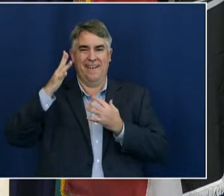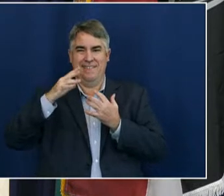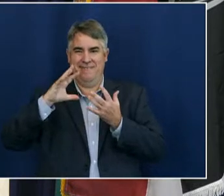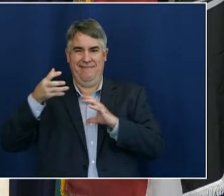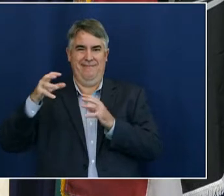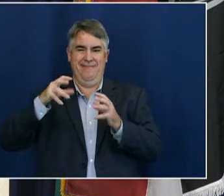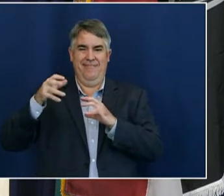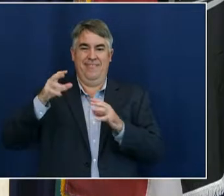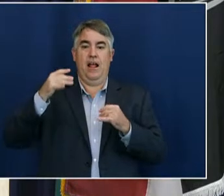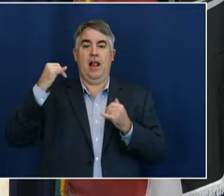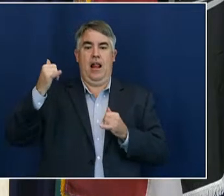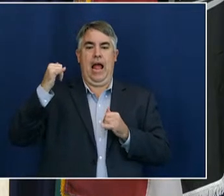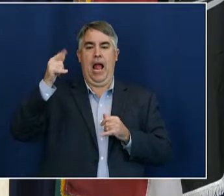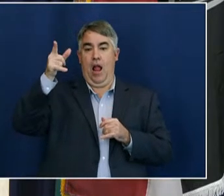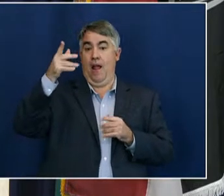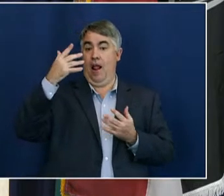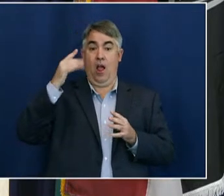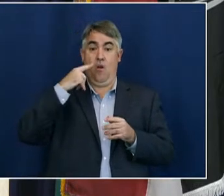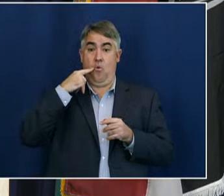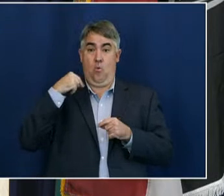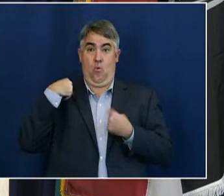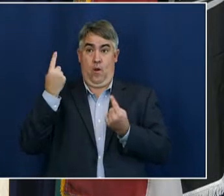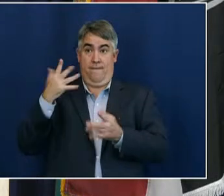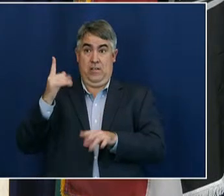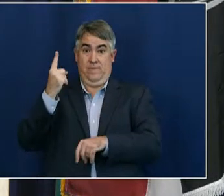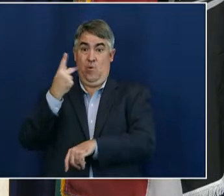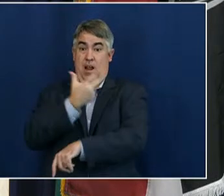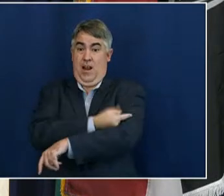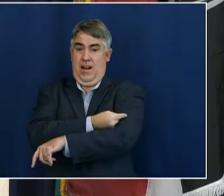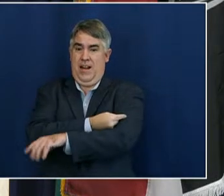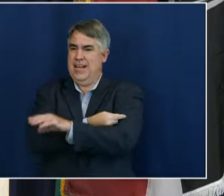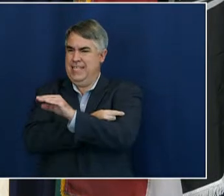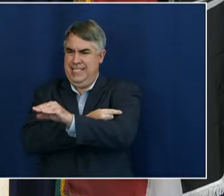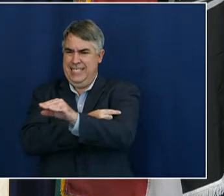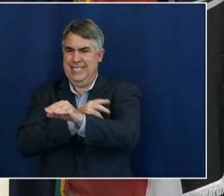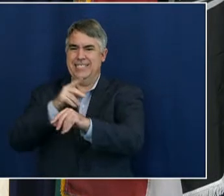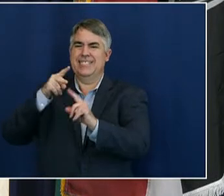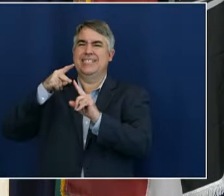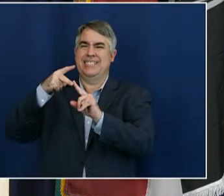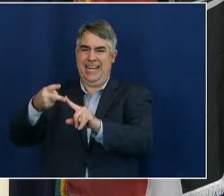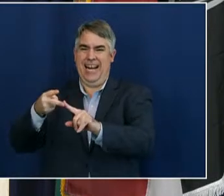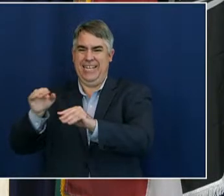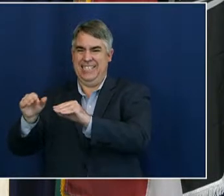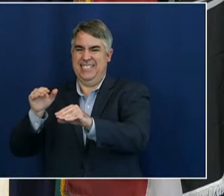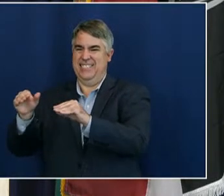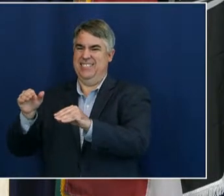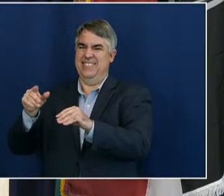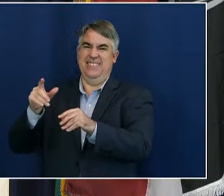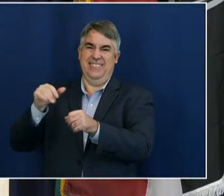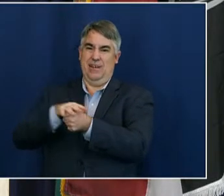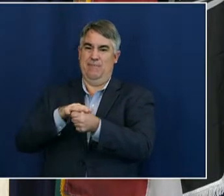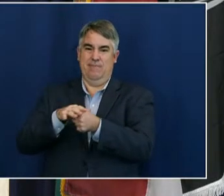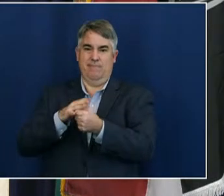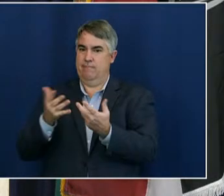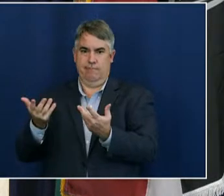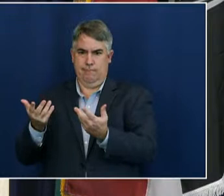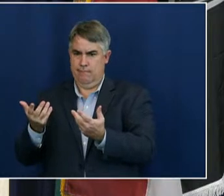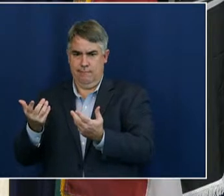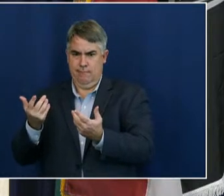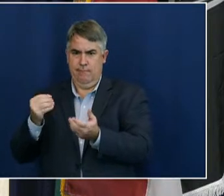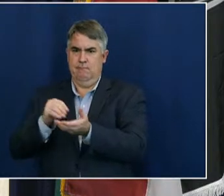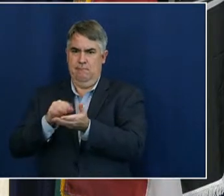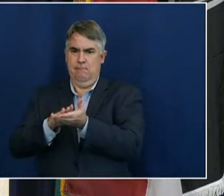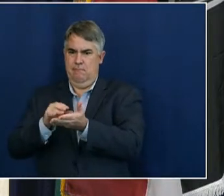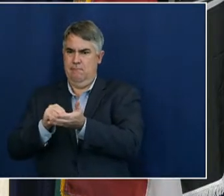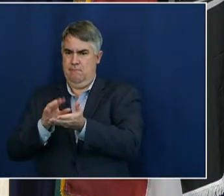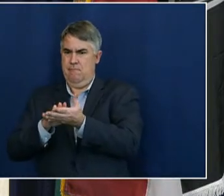got a first dose to get a second dose. Sometimes they do that on site. Sometimes they give you the piece of paper you mentioned that has a kind of code or link that you